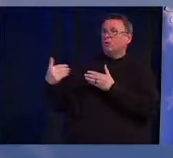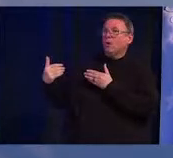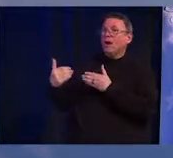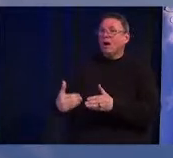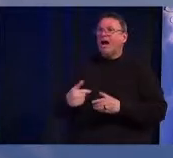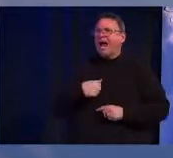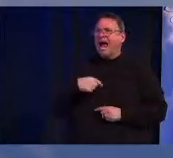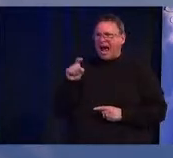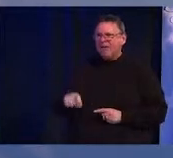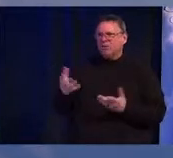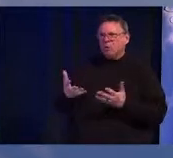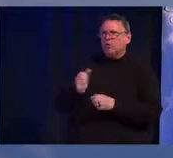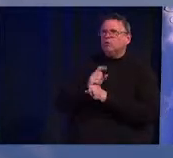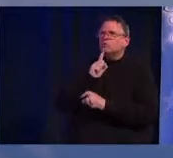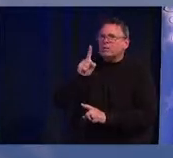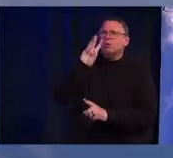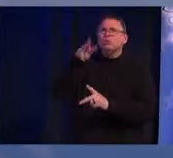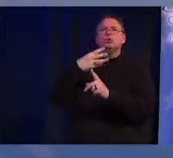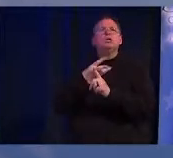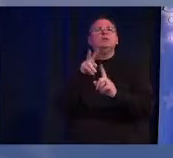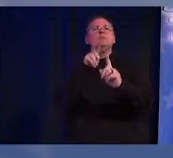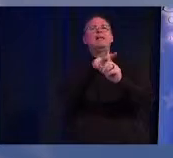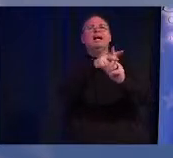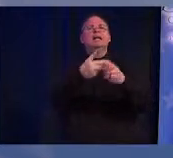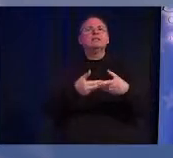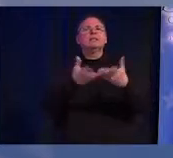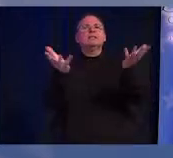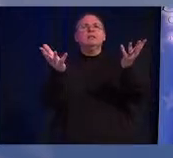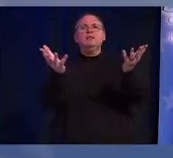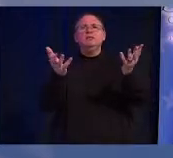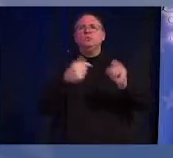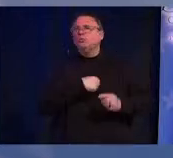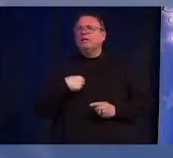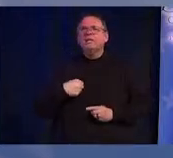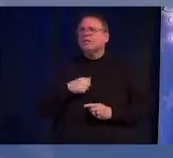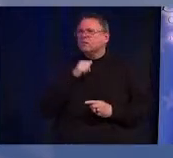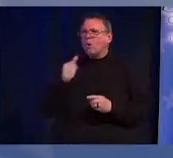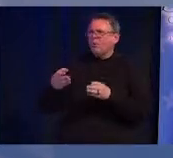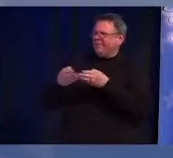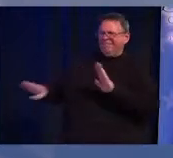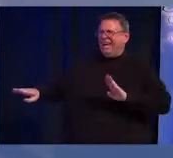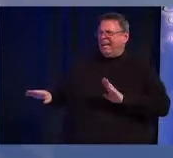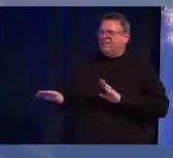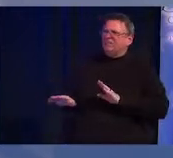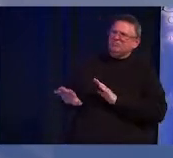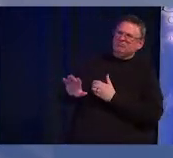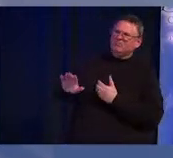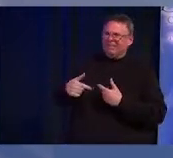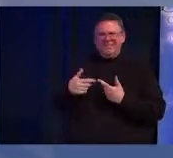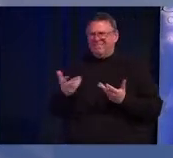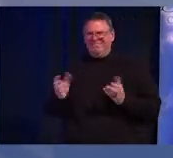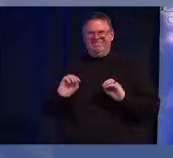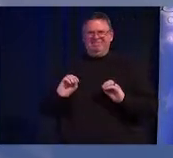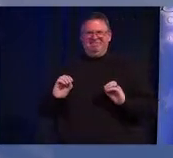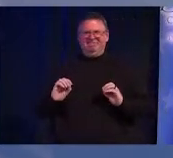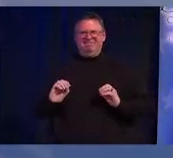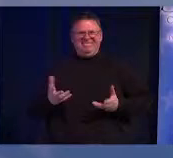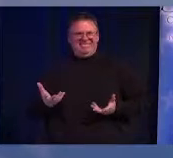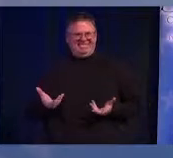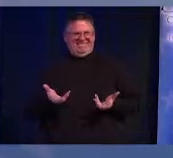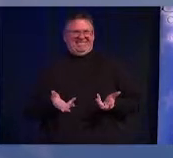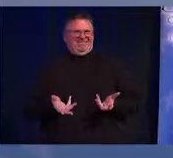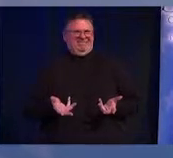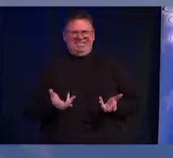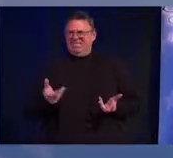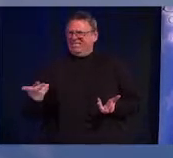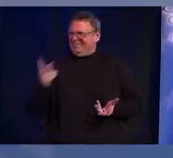something practical that doesn't invite the divisiveness that is out there. It is here. And when you look at